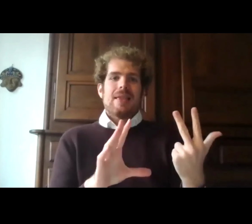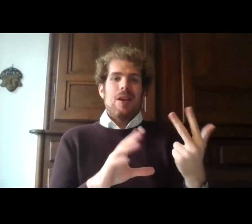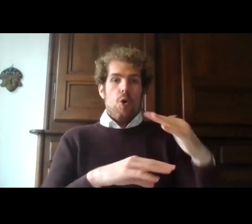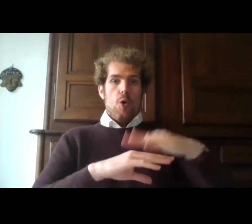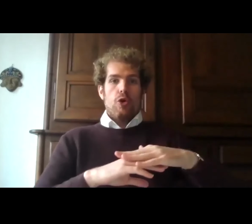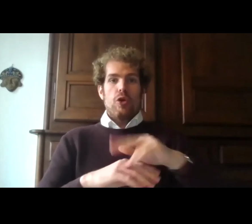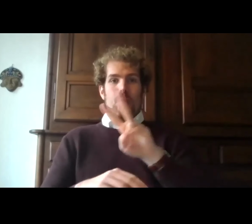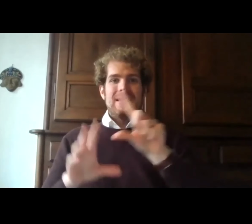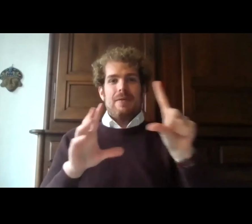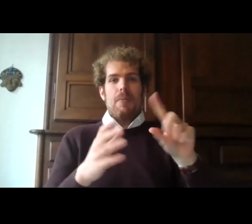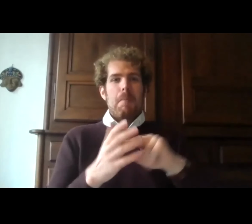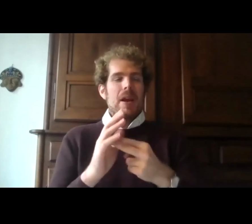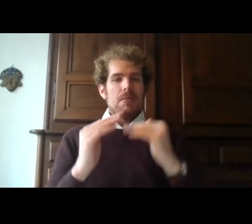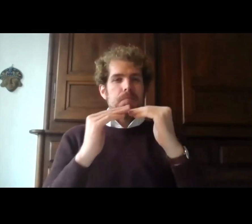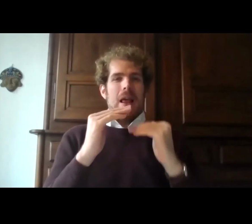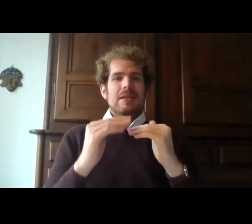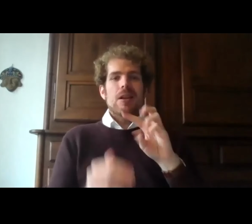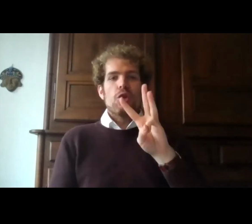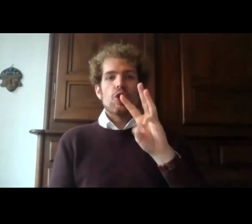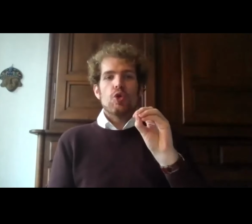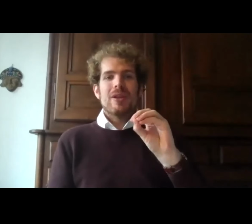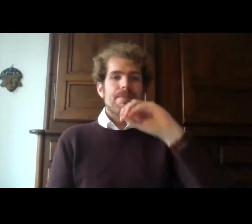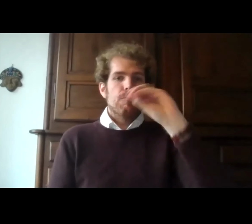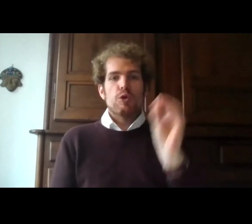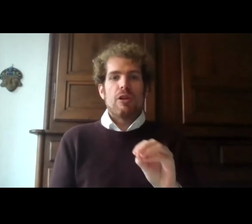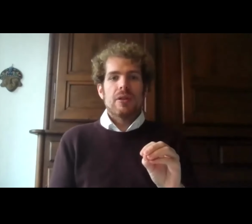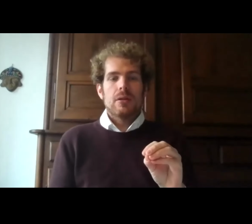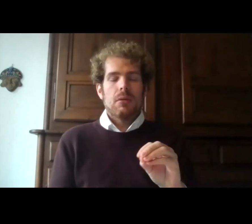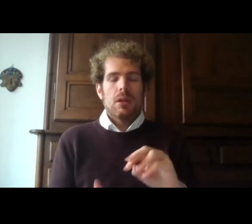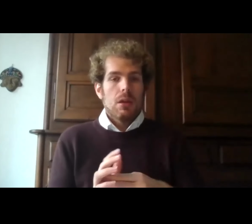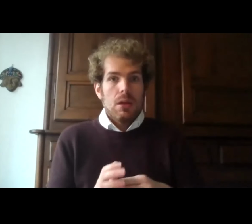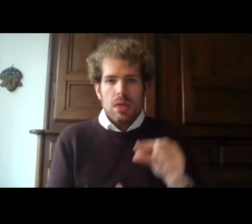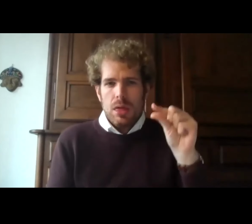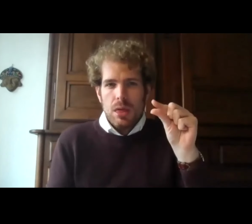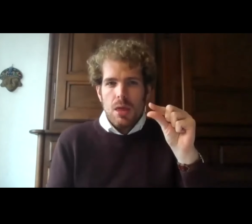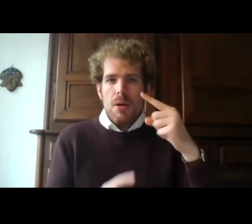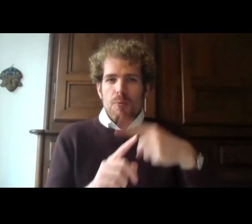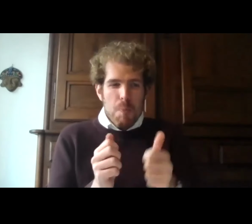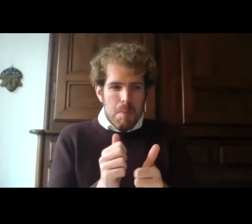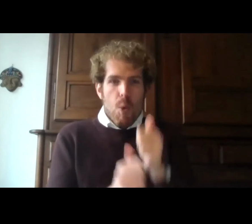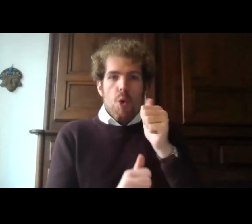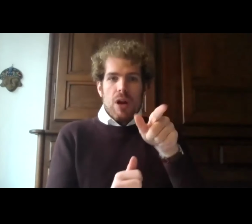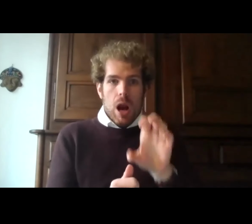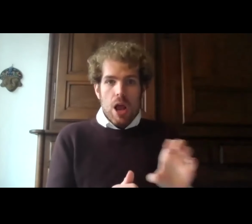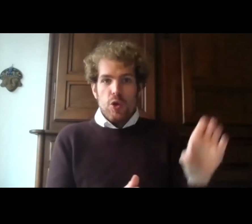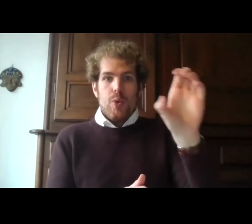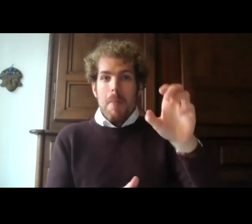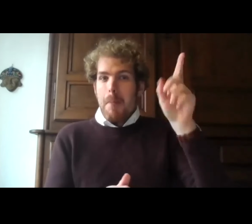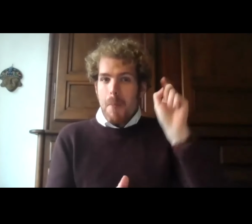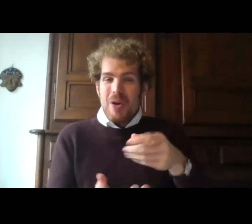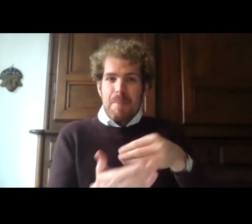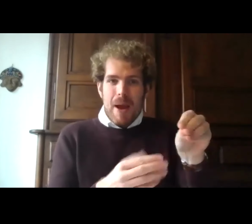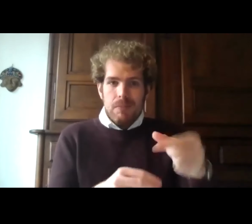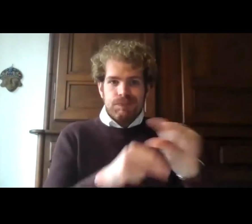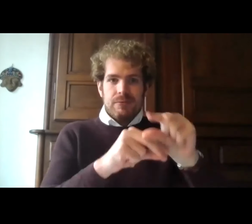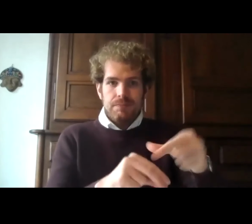have the ability for a deaf person to have a video connection to the emergency services. Only 8. That's a